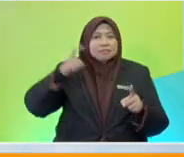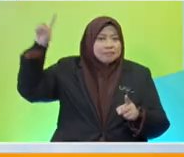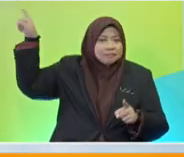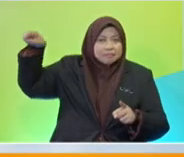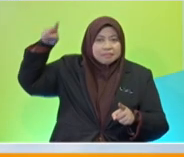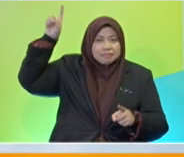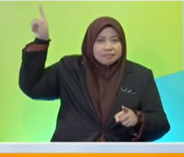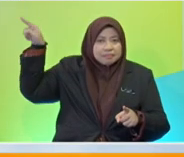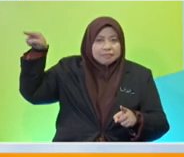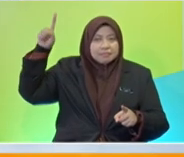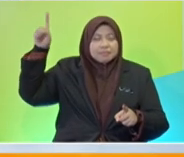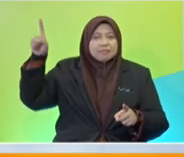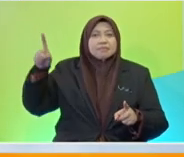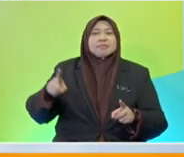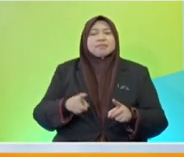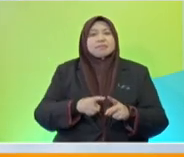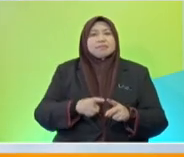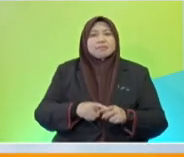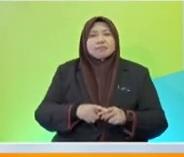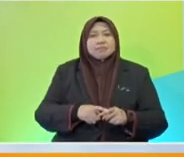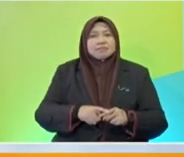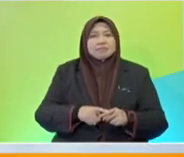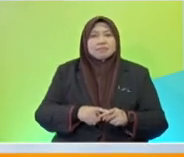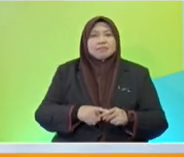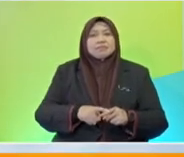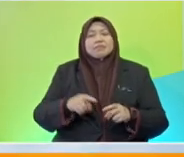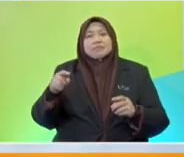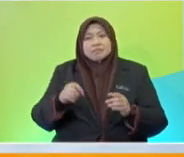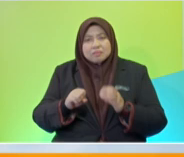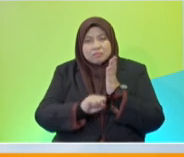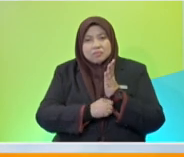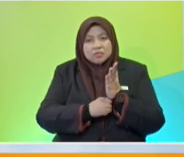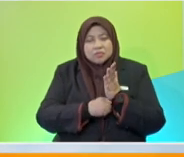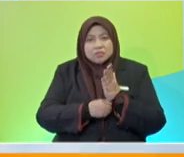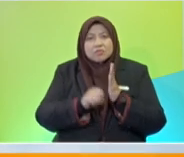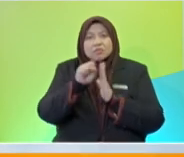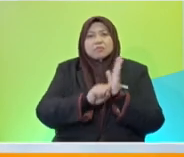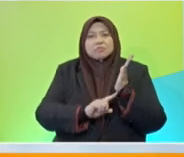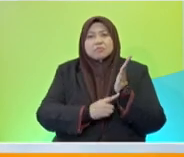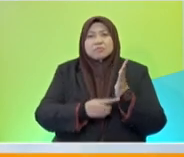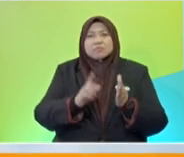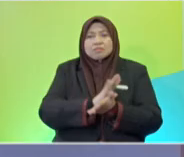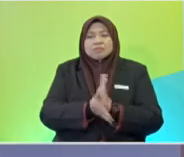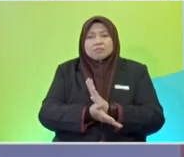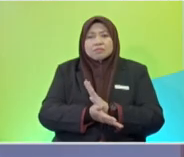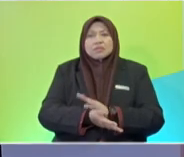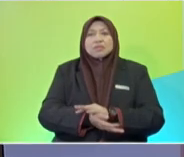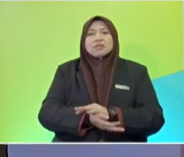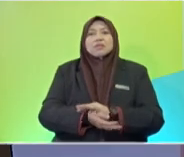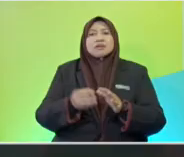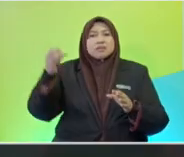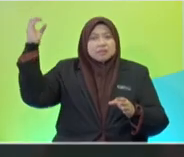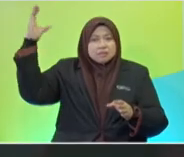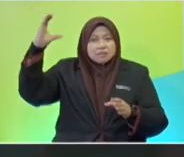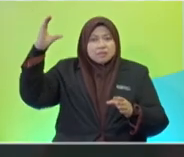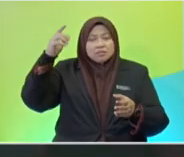sun. Ah. The sun is the natural source of light. Yeah. It can light up the whole world. Mm-hmm, that's